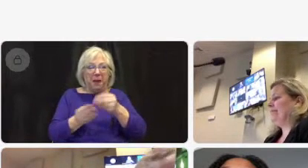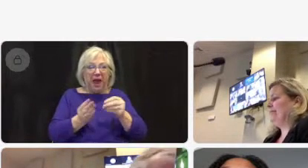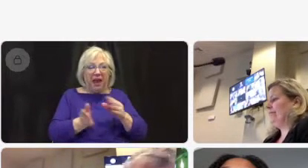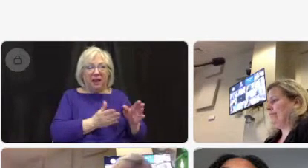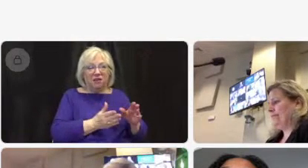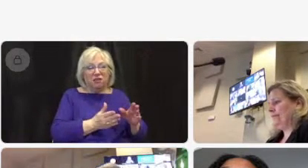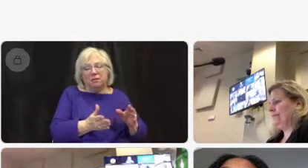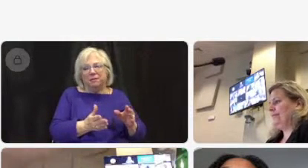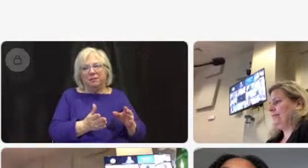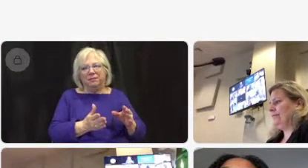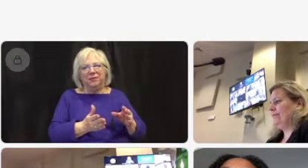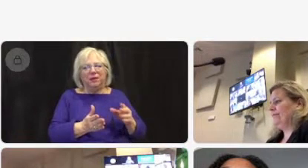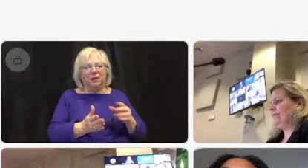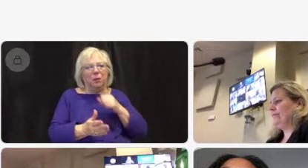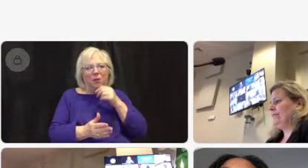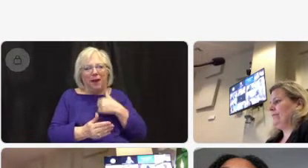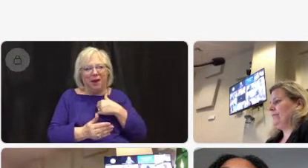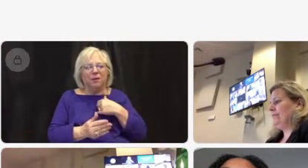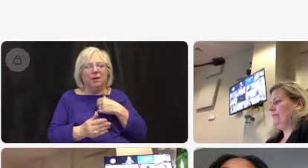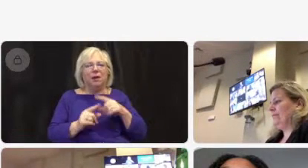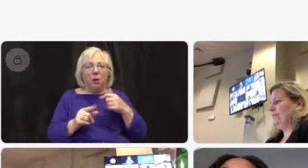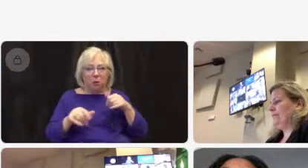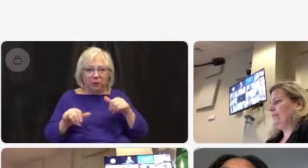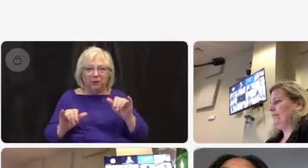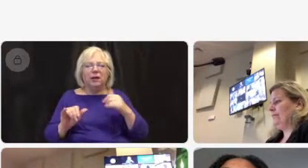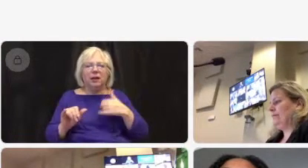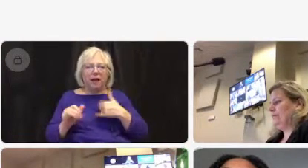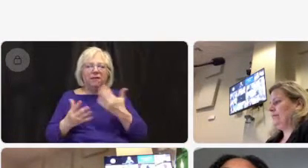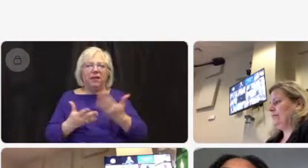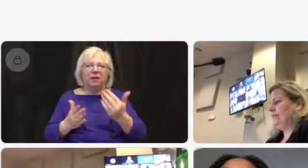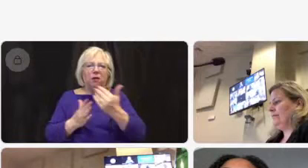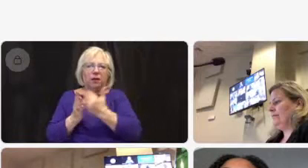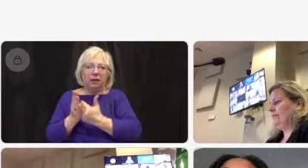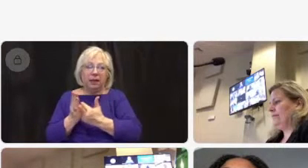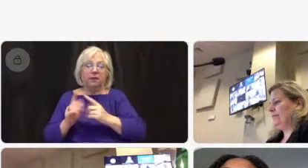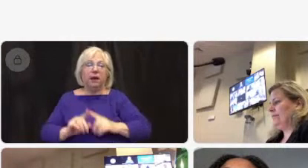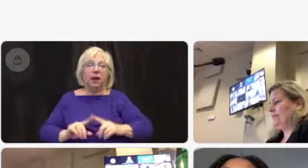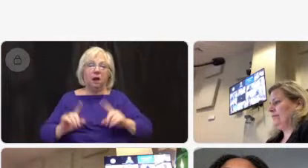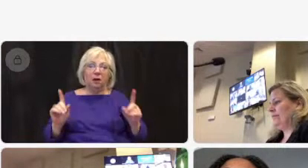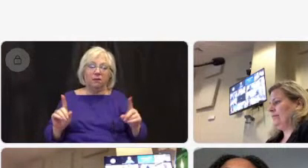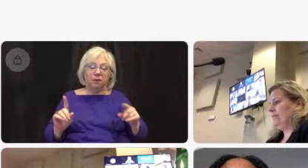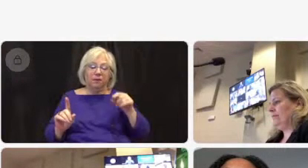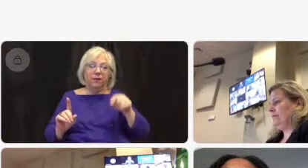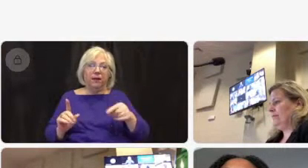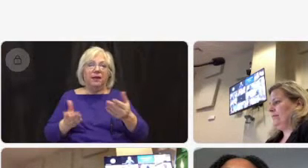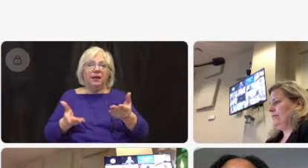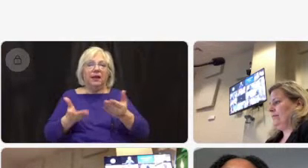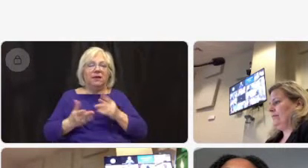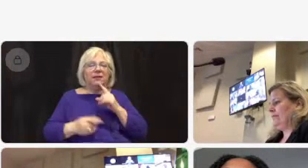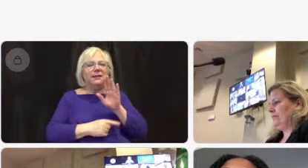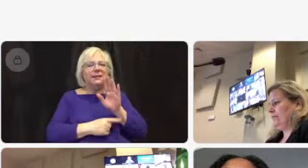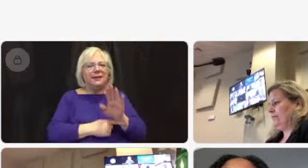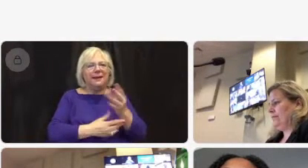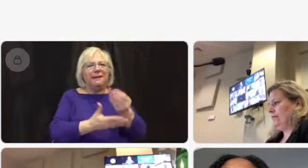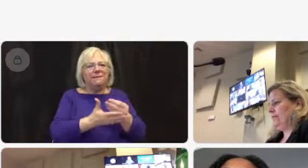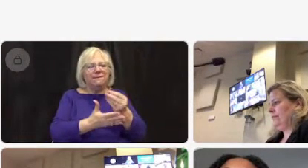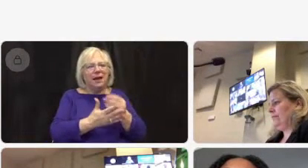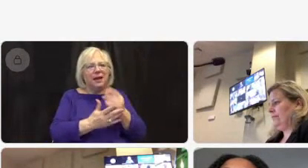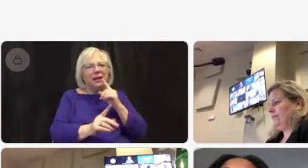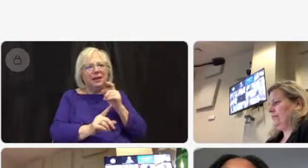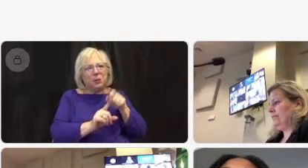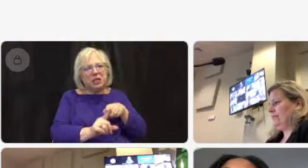we're still going to have stuff on the list. However, this gives us a dedicated funding to chip things